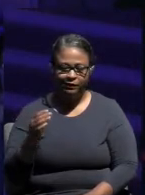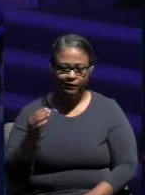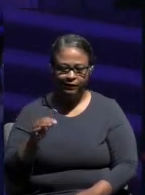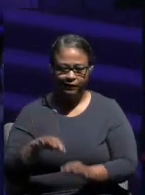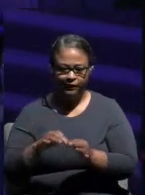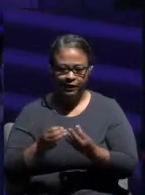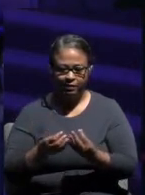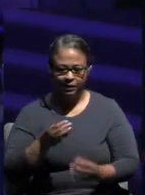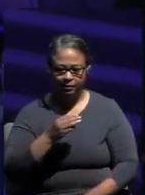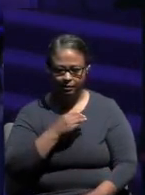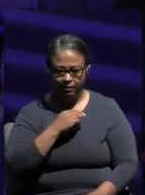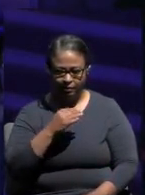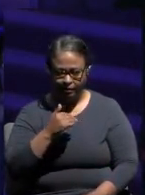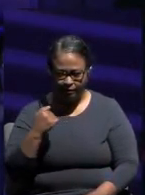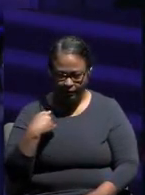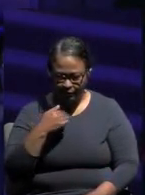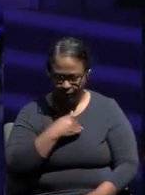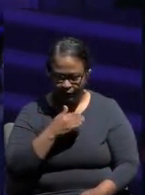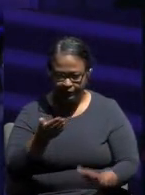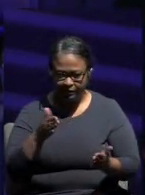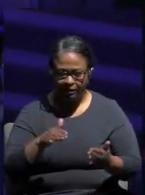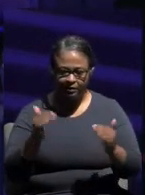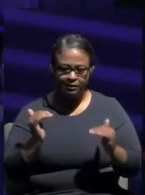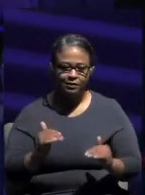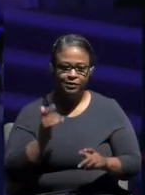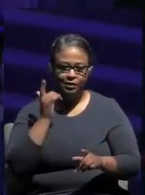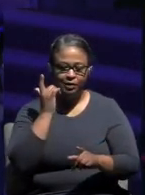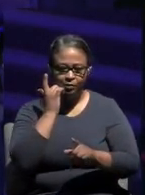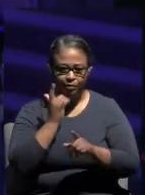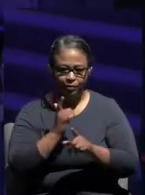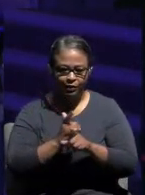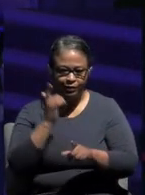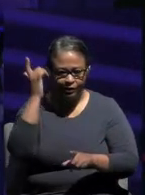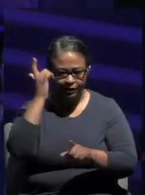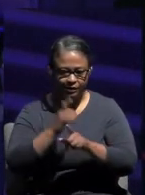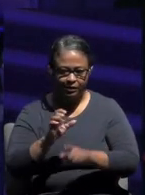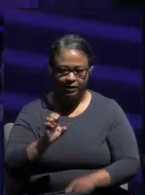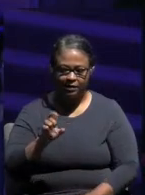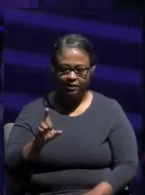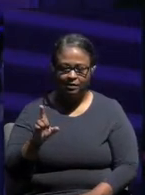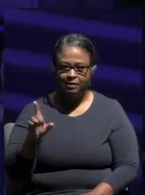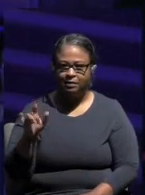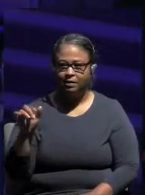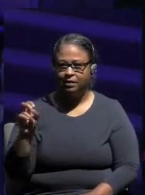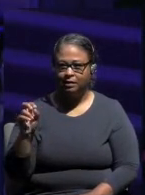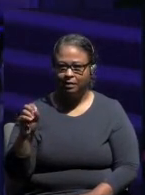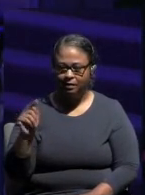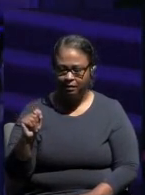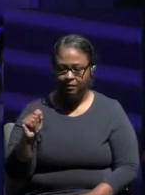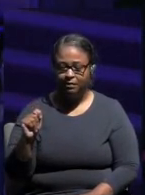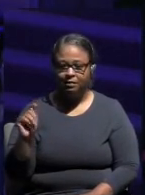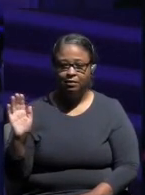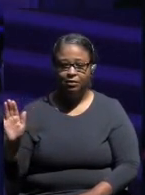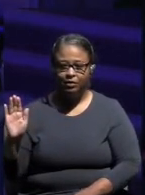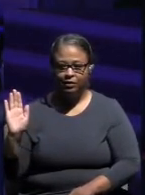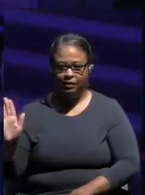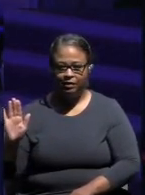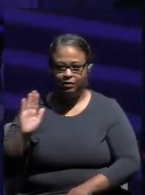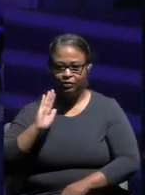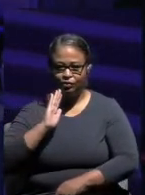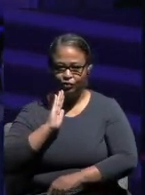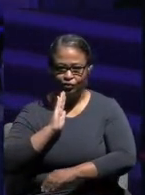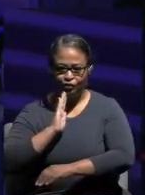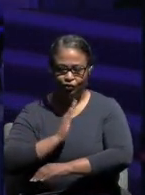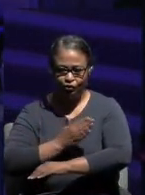family. Brother Larry and Sister Joyce Elliott, both their daughters' families are suffering with sickness. We want to pray for